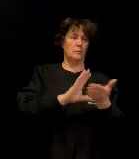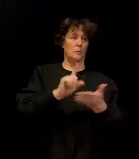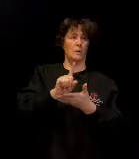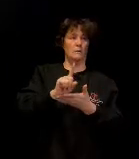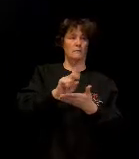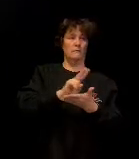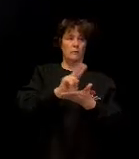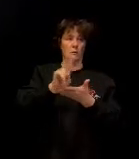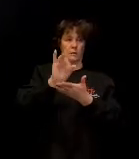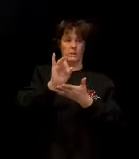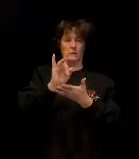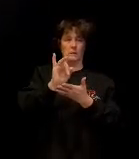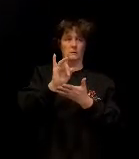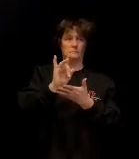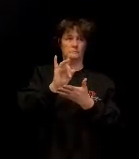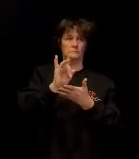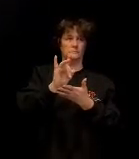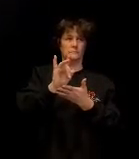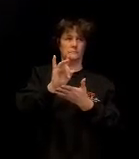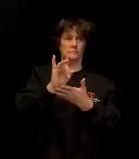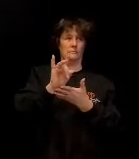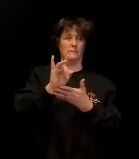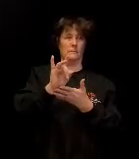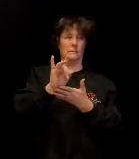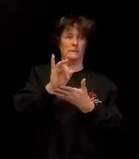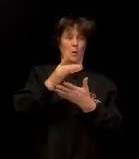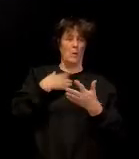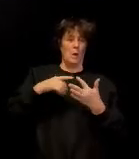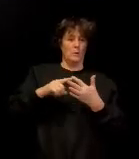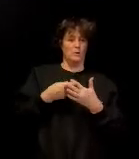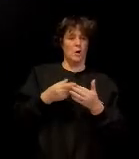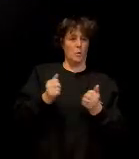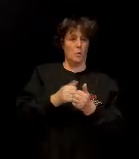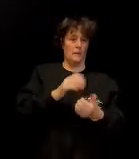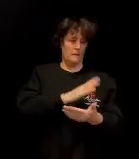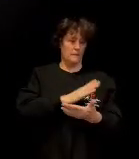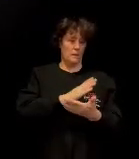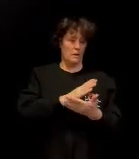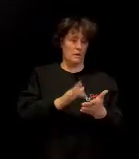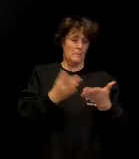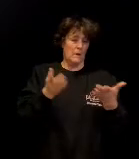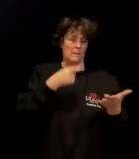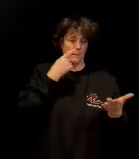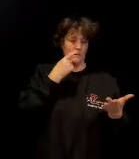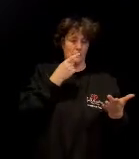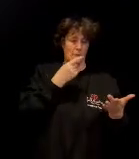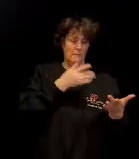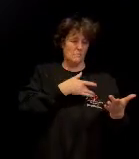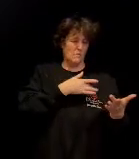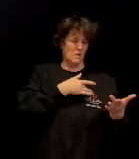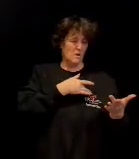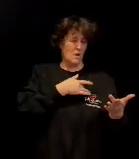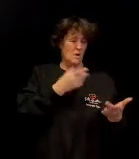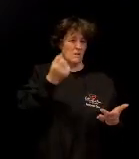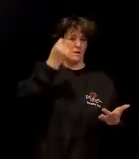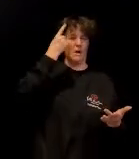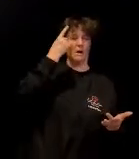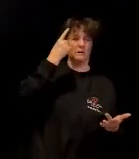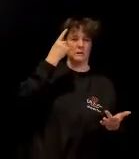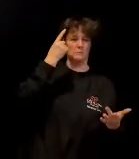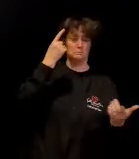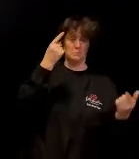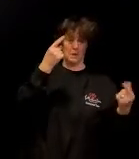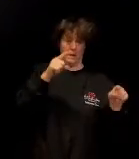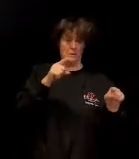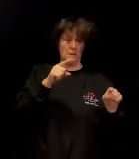Ephesians chapter 1, verse 18 is kind of where we started with all of this. The Bible says, "The eyes of your understanding being enlightened,